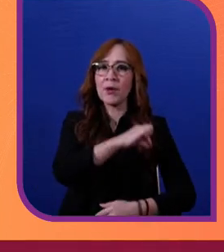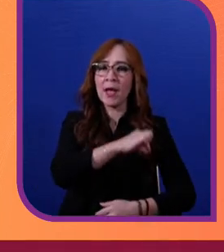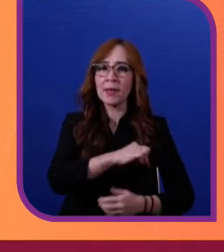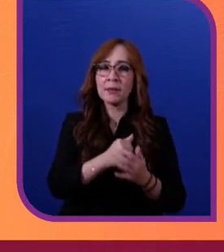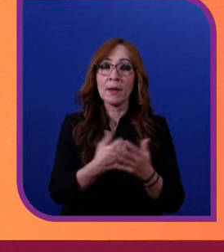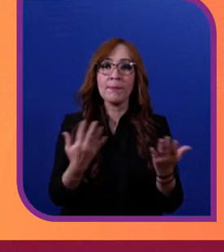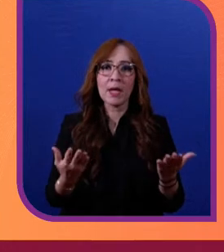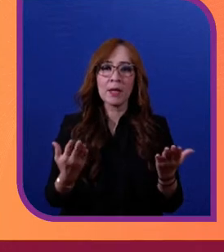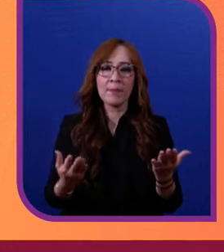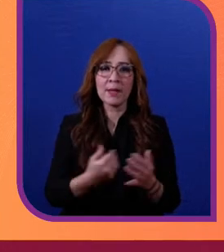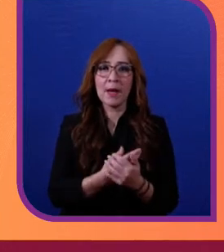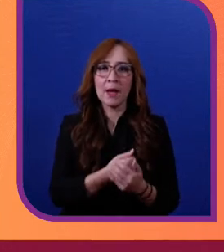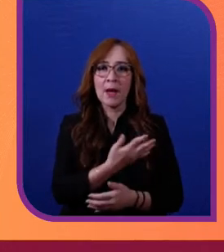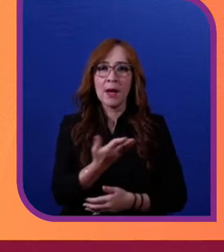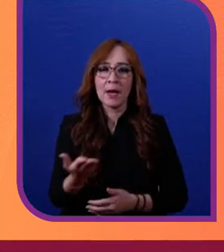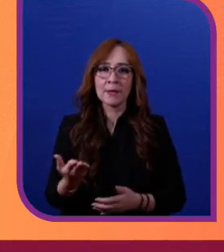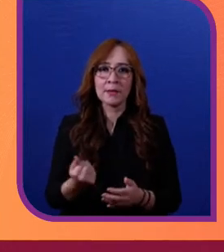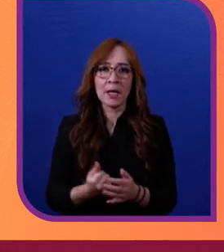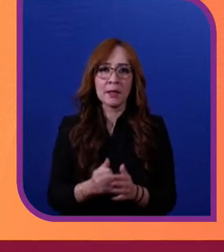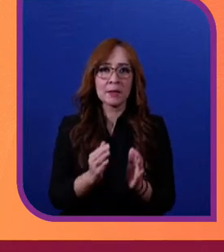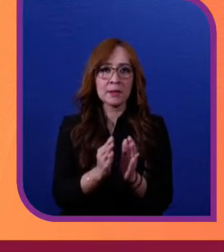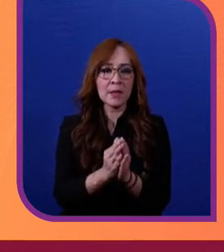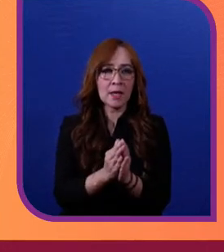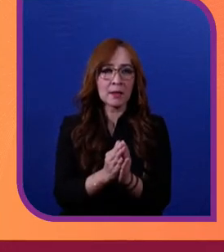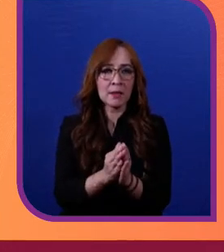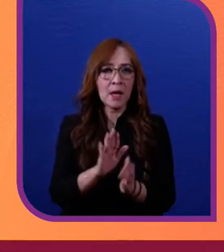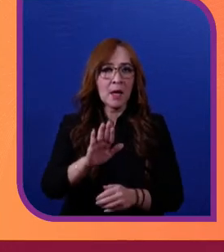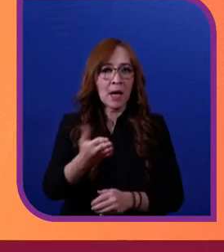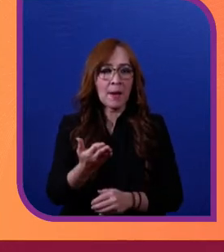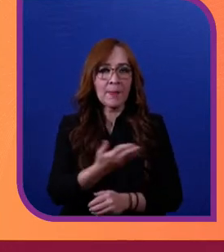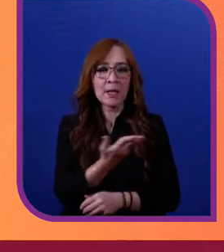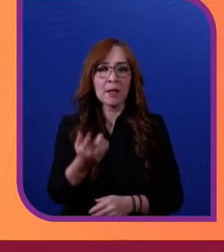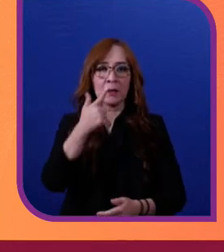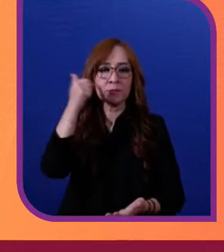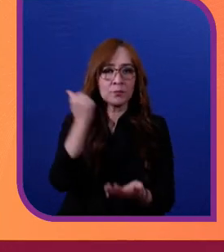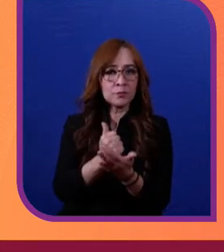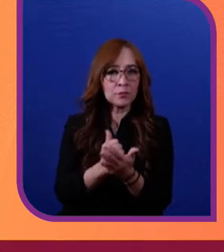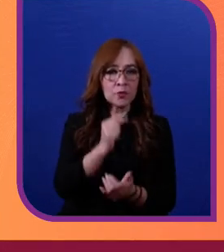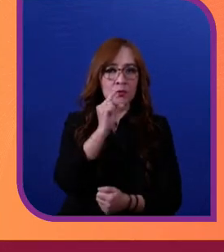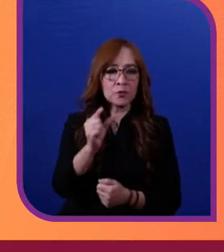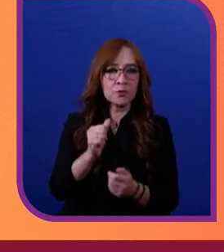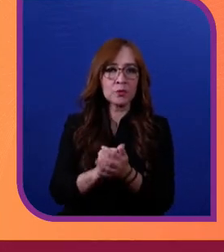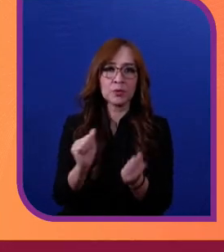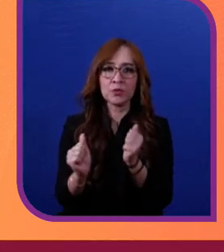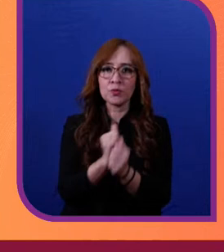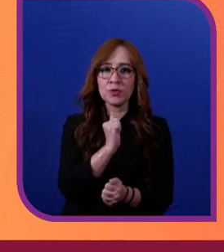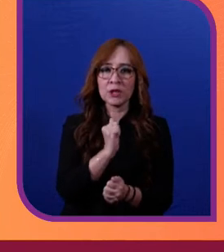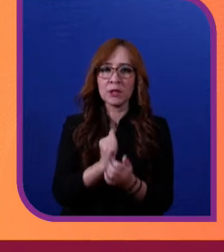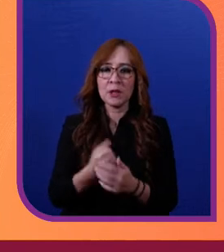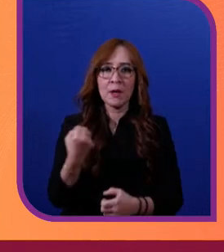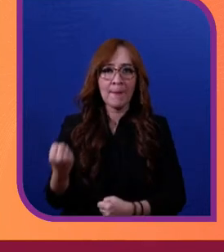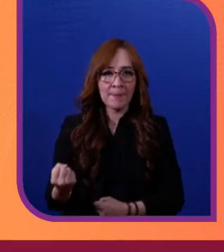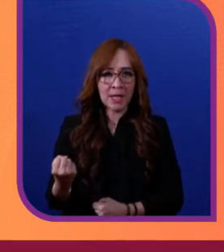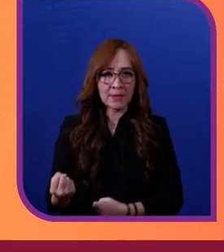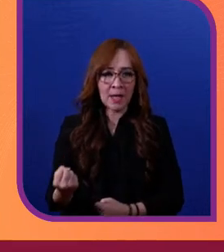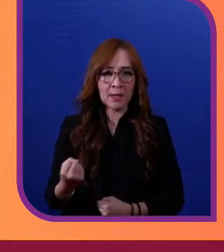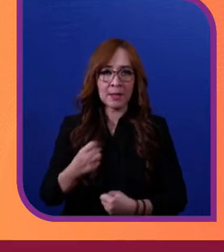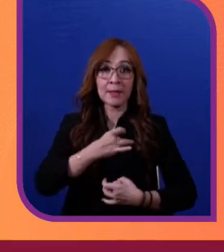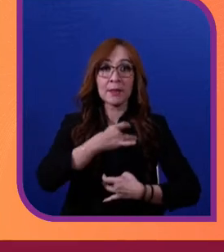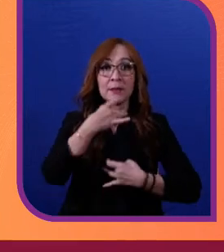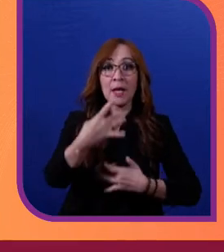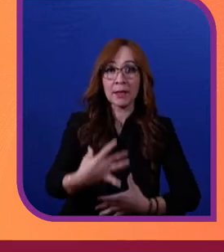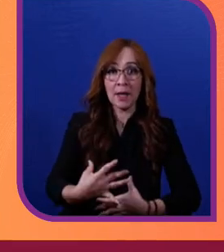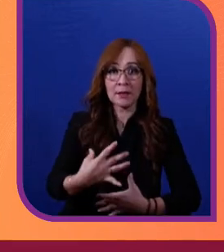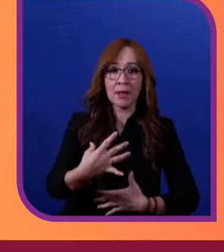Test whether the markets edittt2 hamstring tumpul stomachs